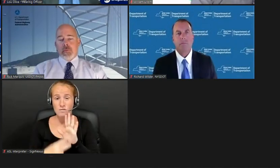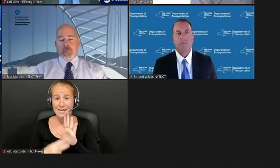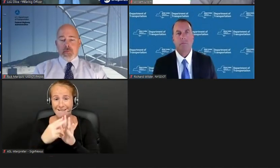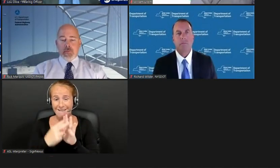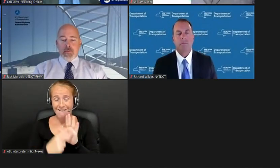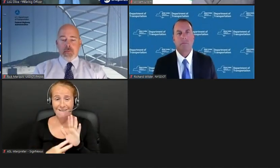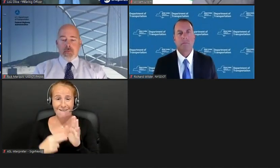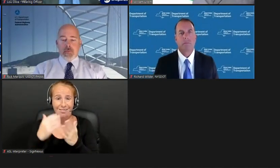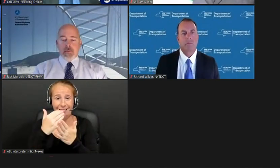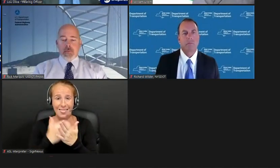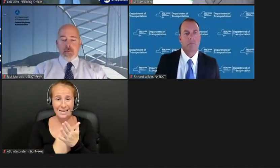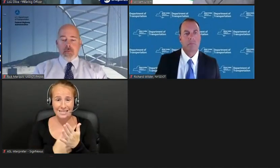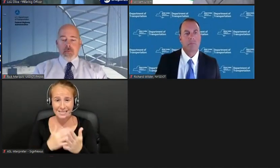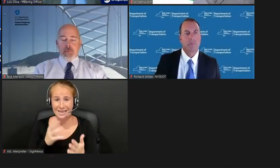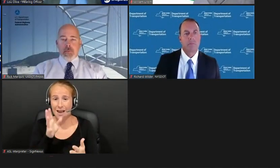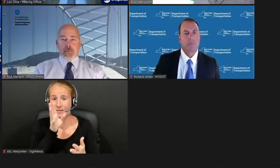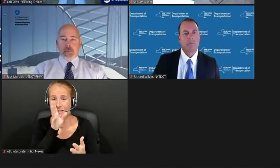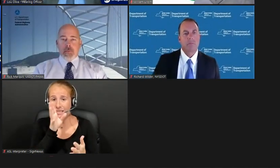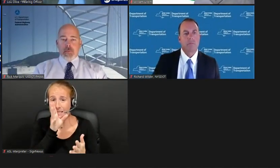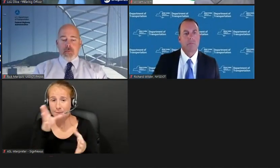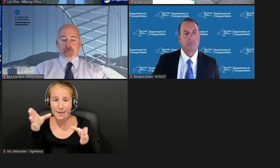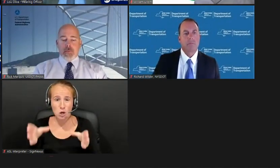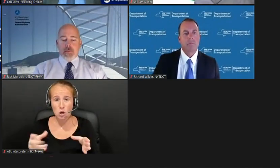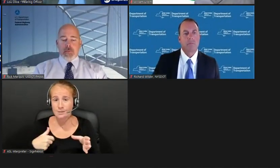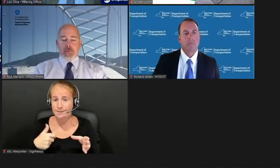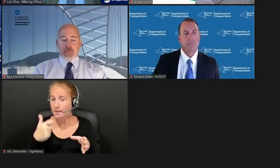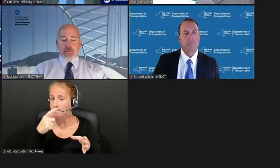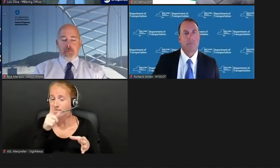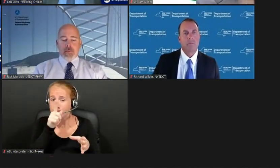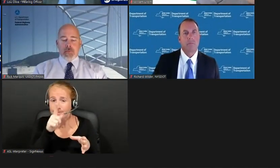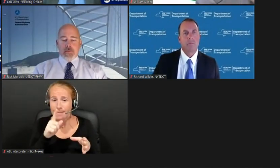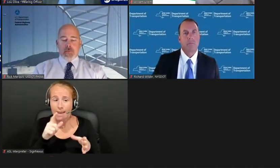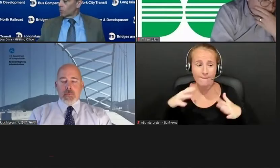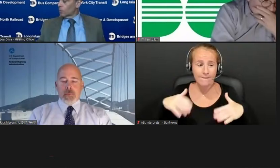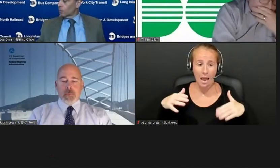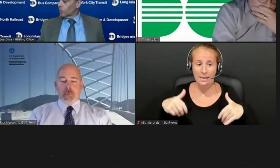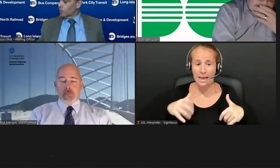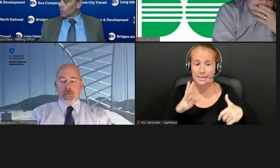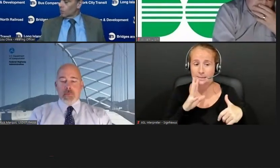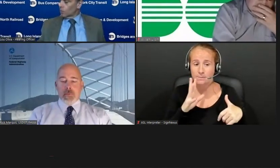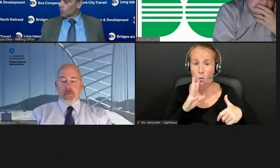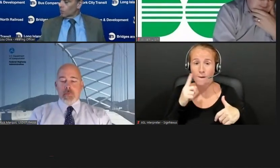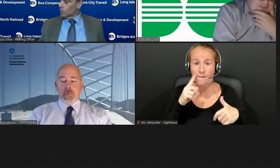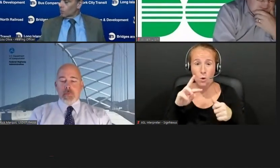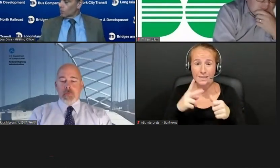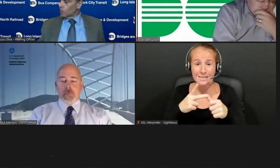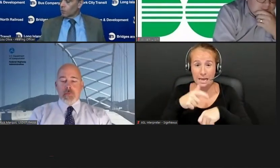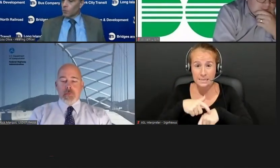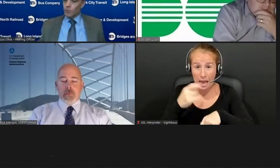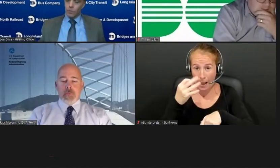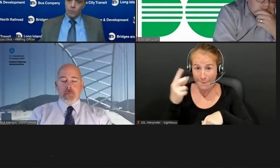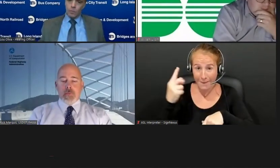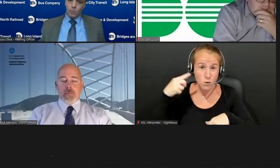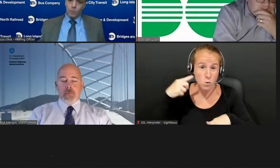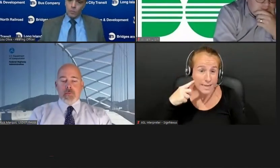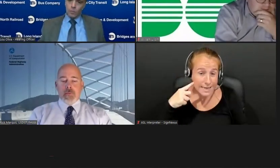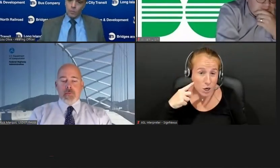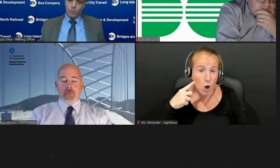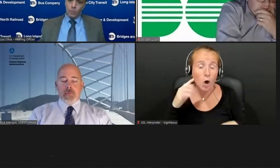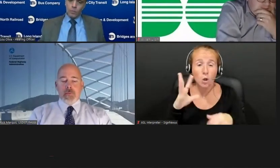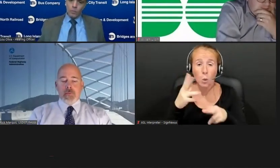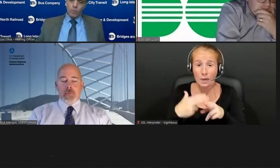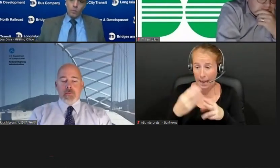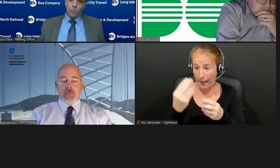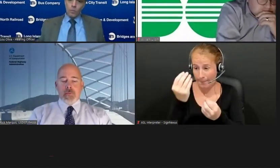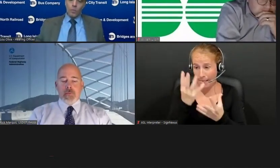list of speakers who have not spoken yet for a second time if you hear your name being called please let